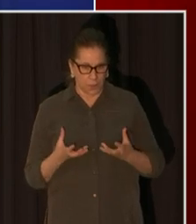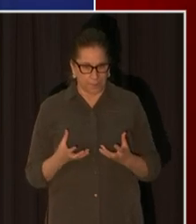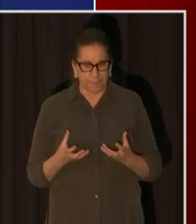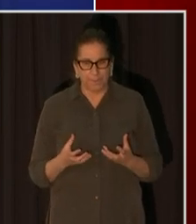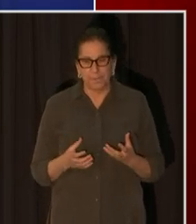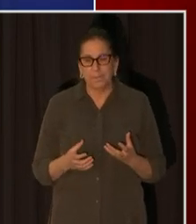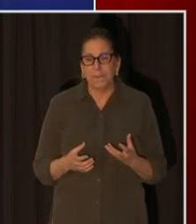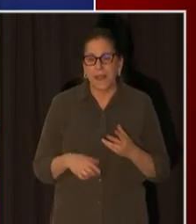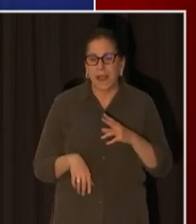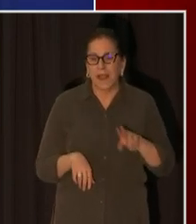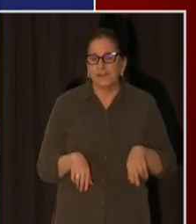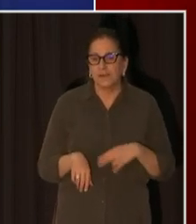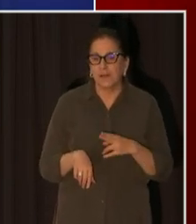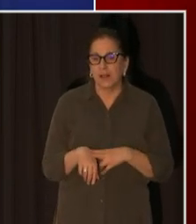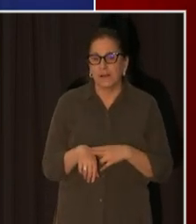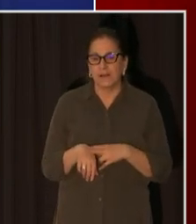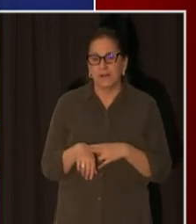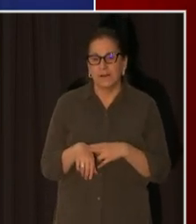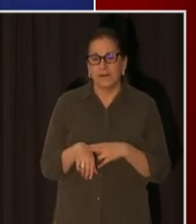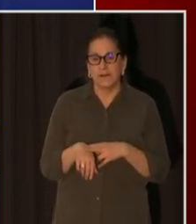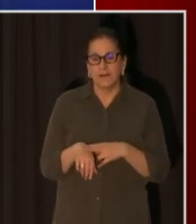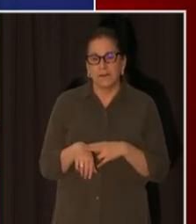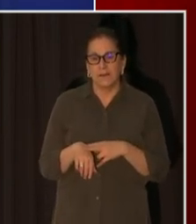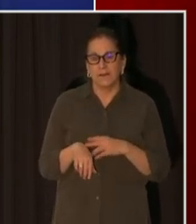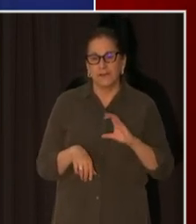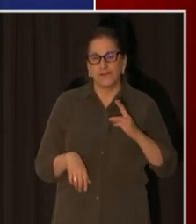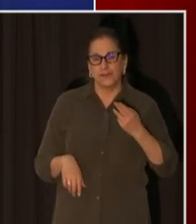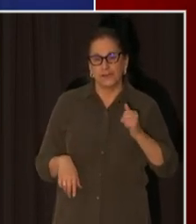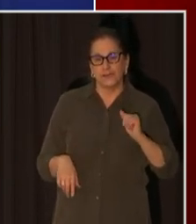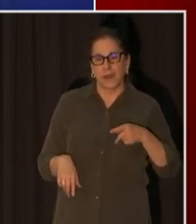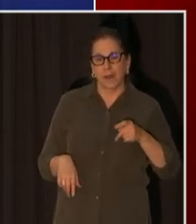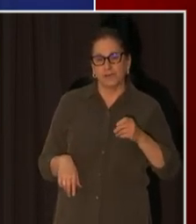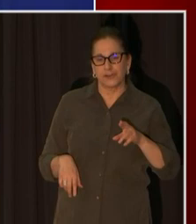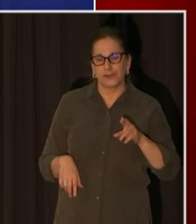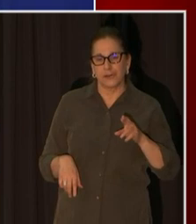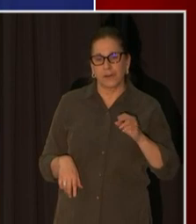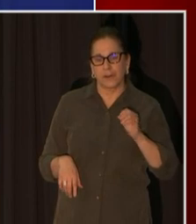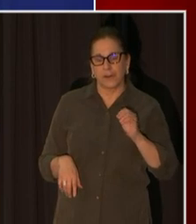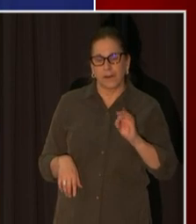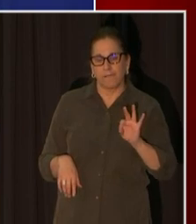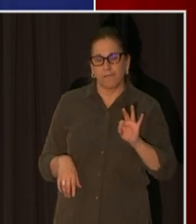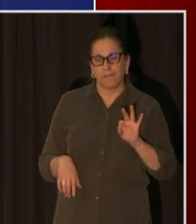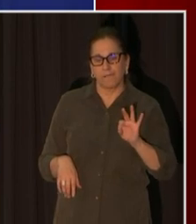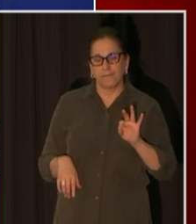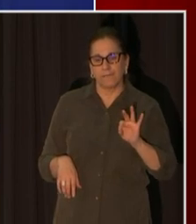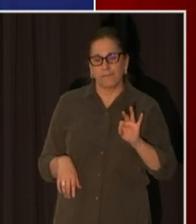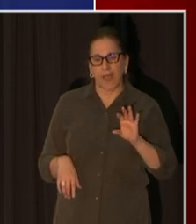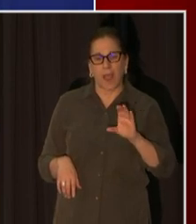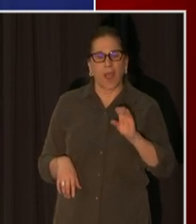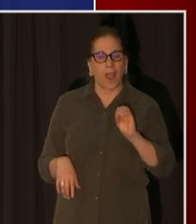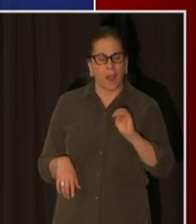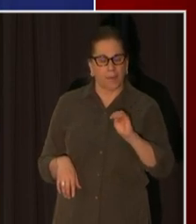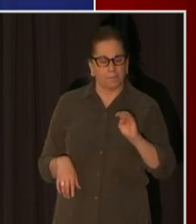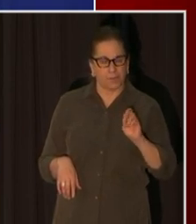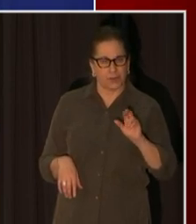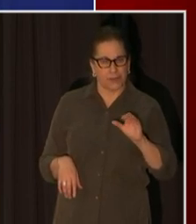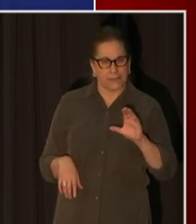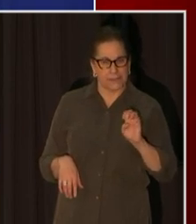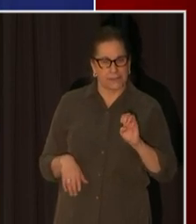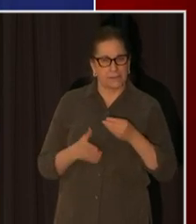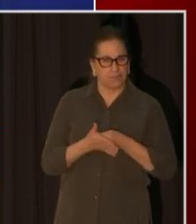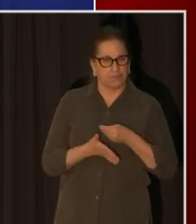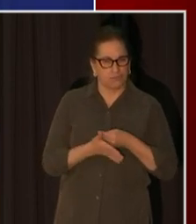course DC, we want to make sure that we are addressing the needs of the disparities. And so we've been on